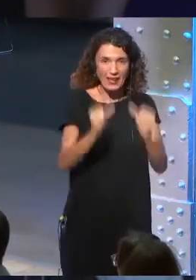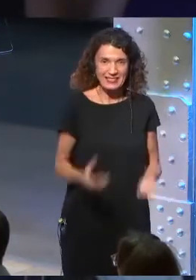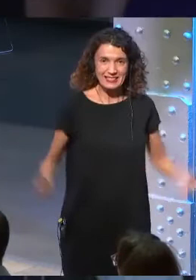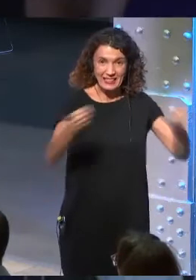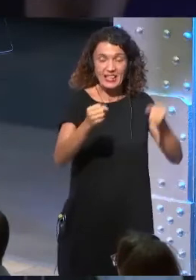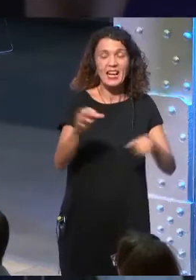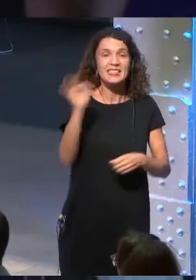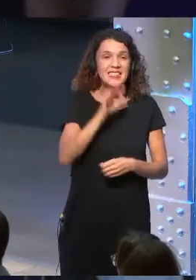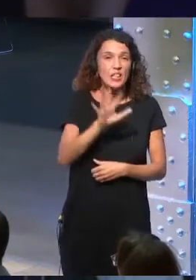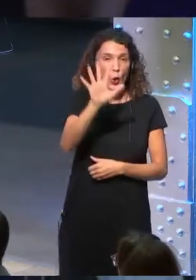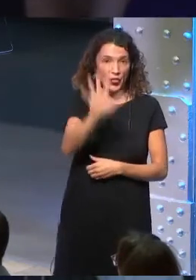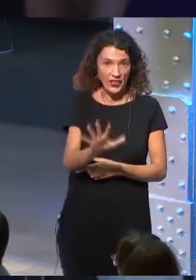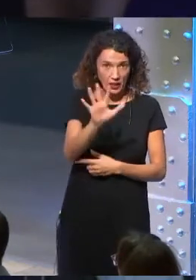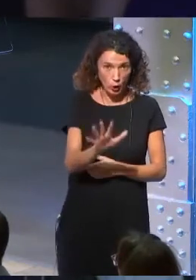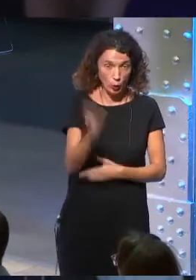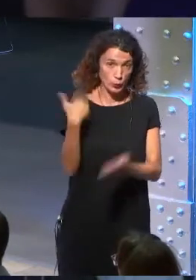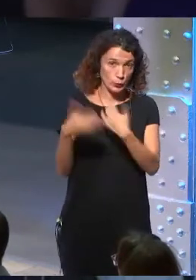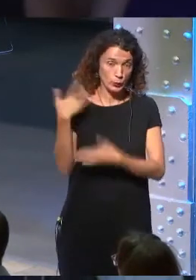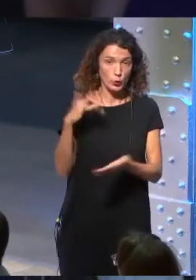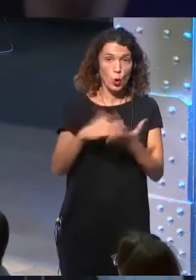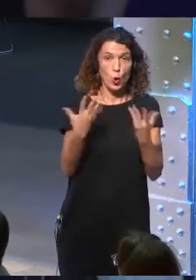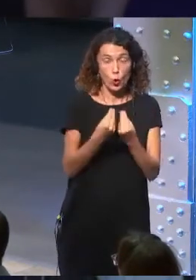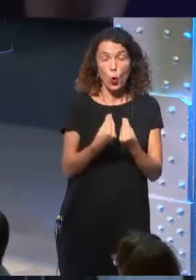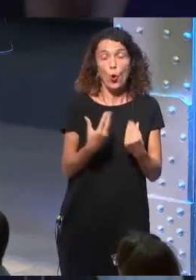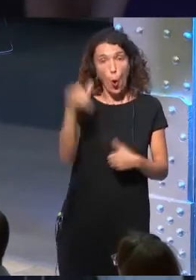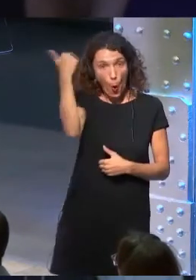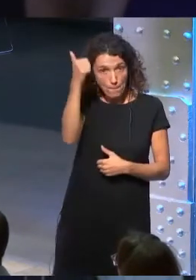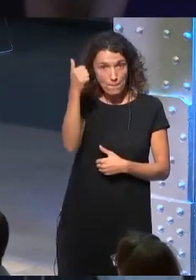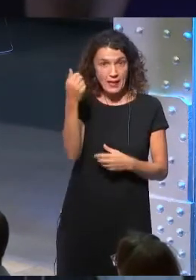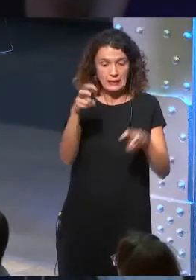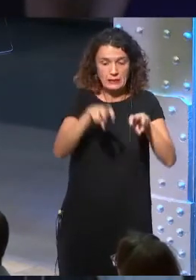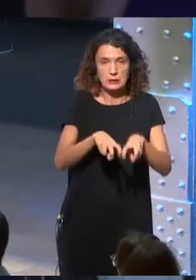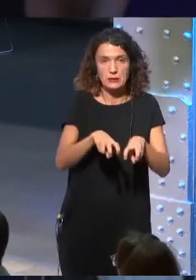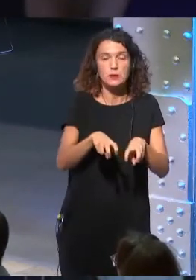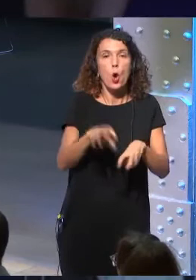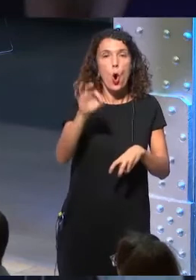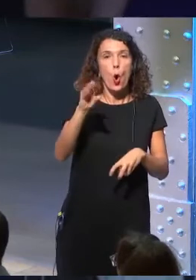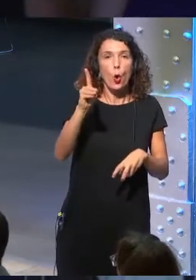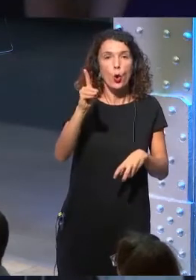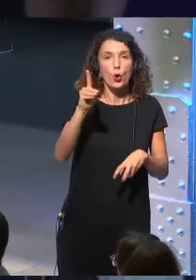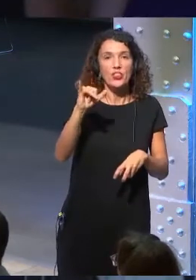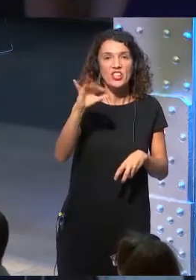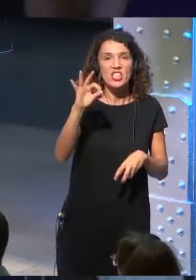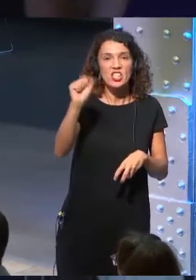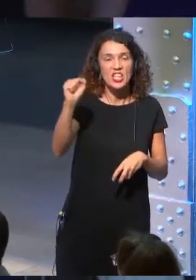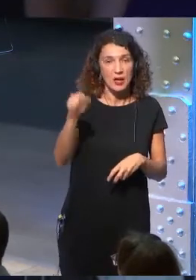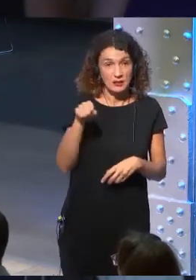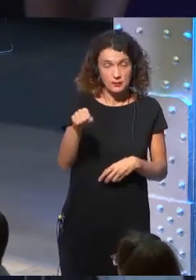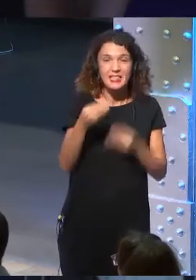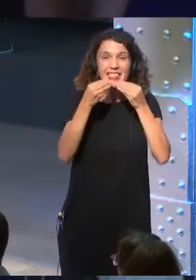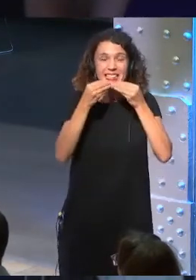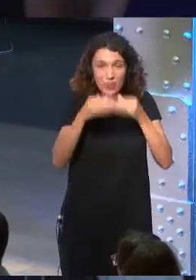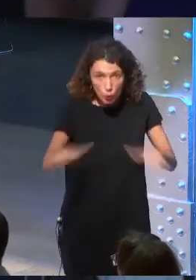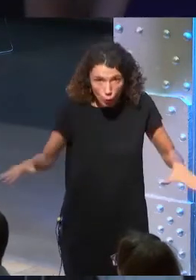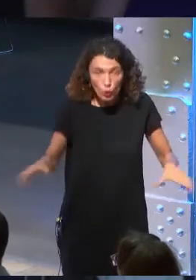loom. But the Odyssey is just as much a story of